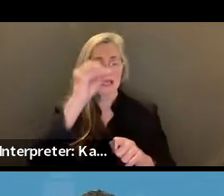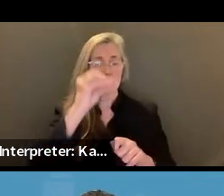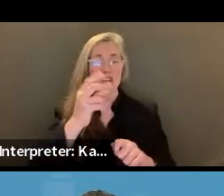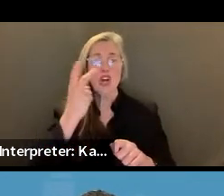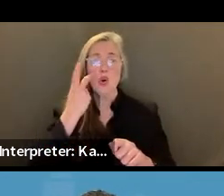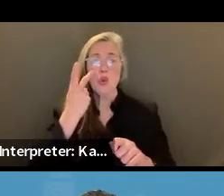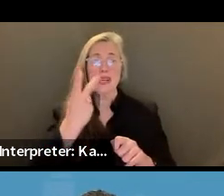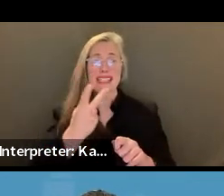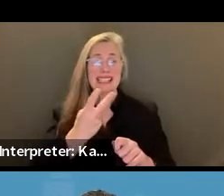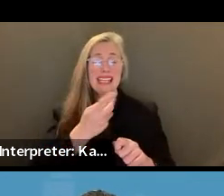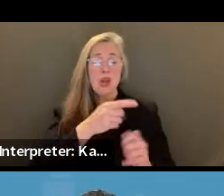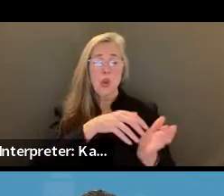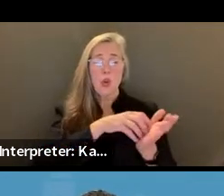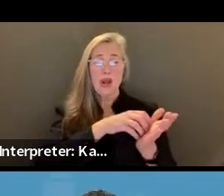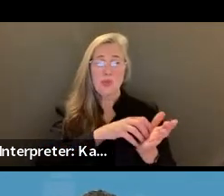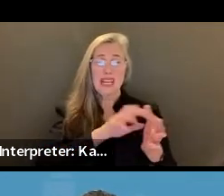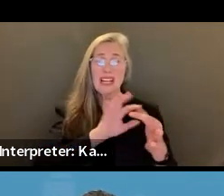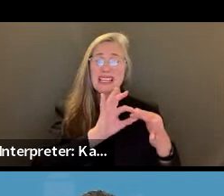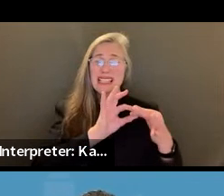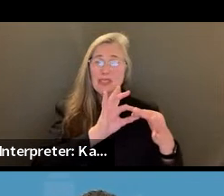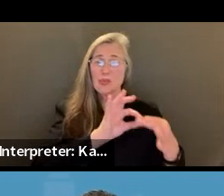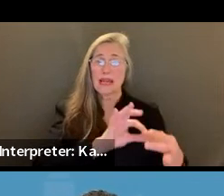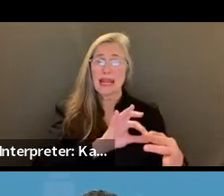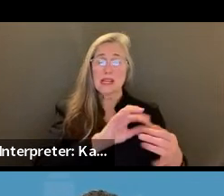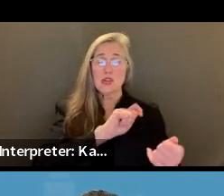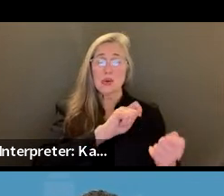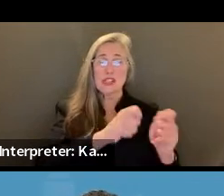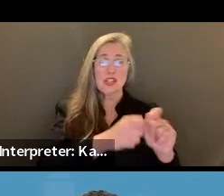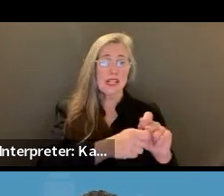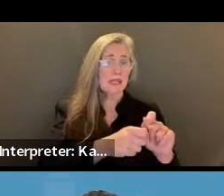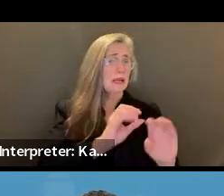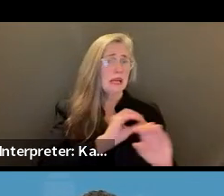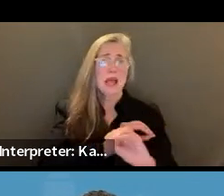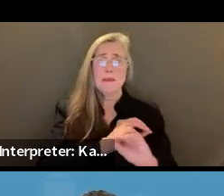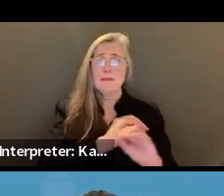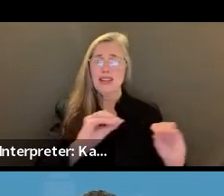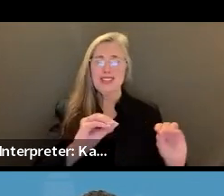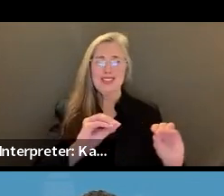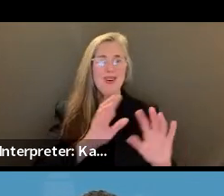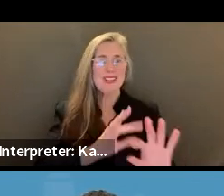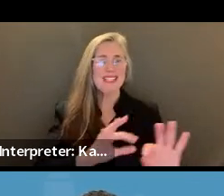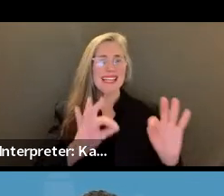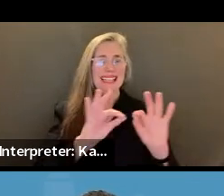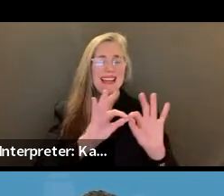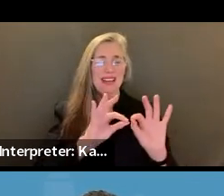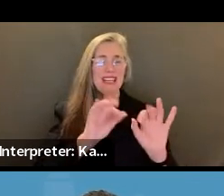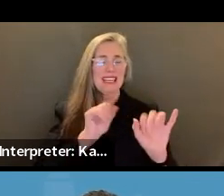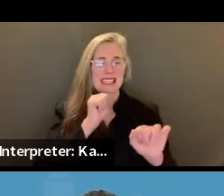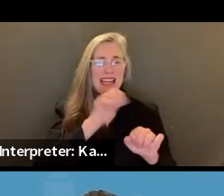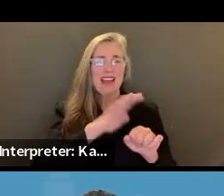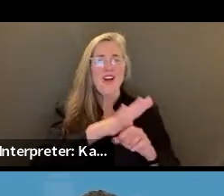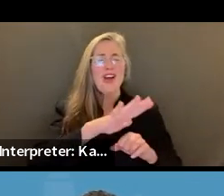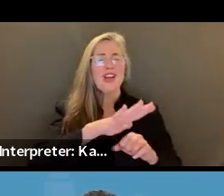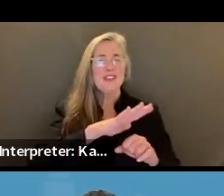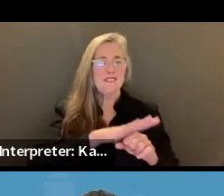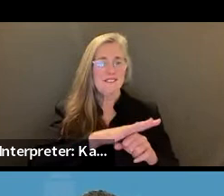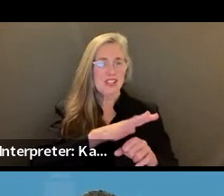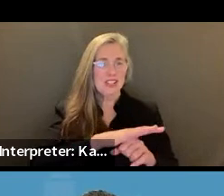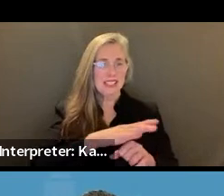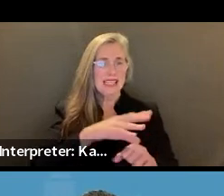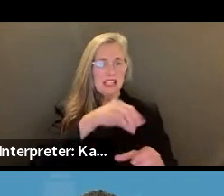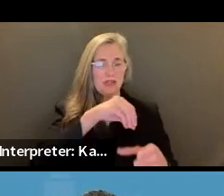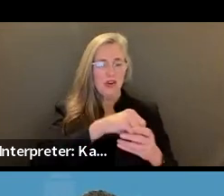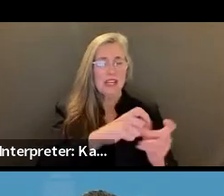to an adjustment that was reflected in the main report, and there were no significant deficiencies of internal controls identified. What most